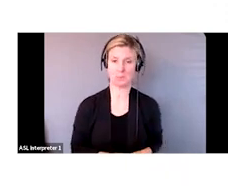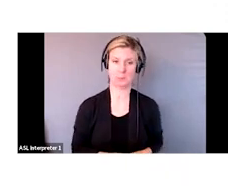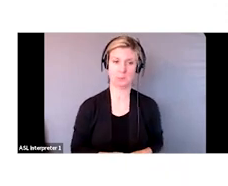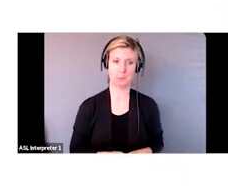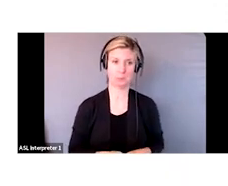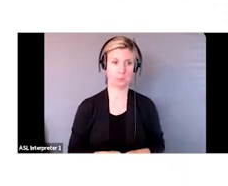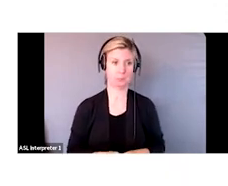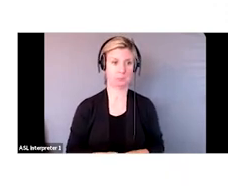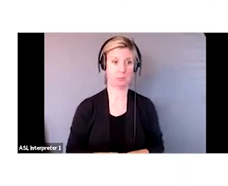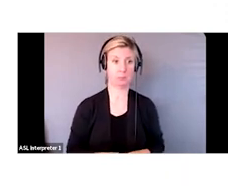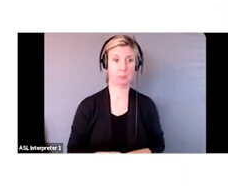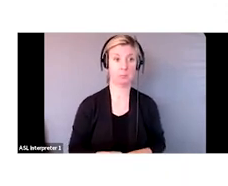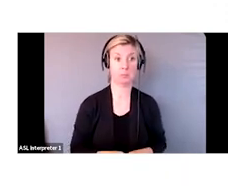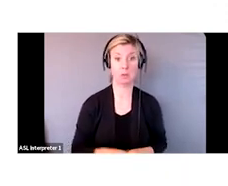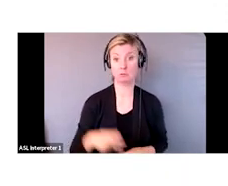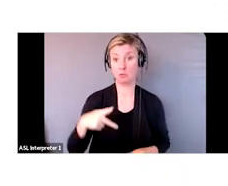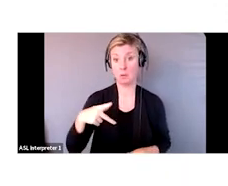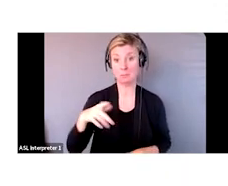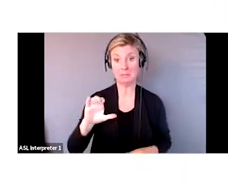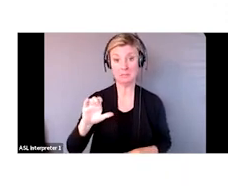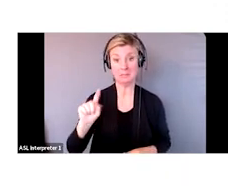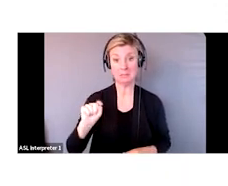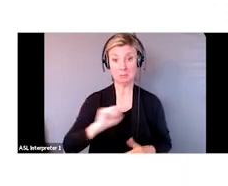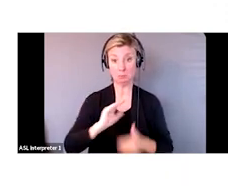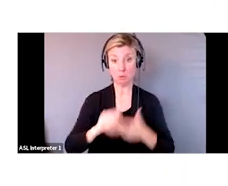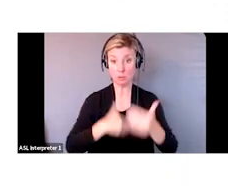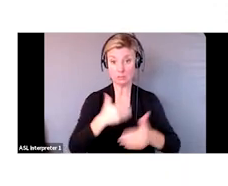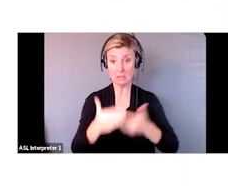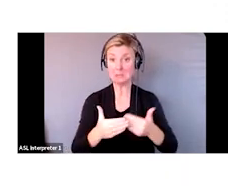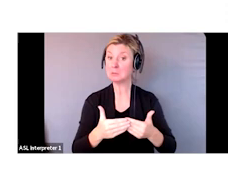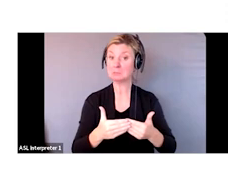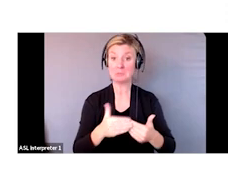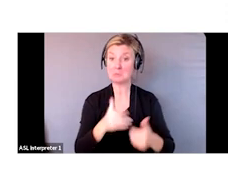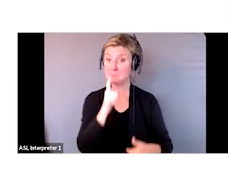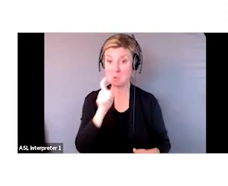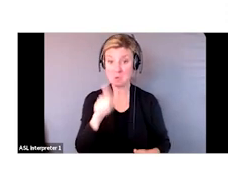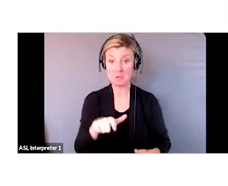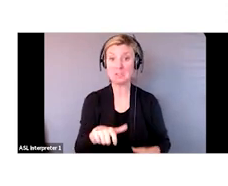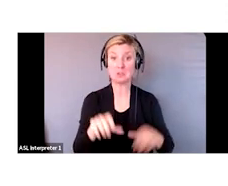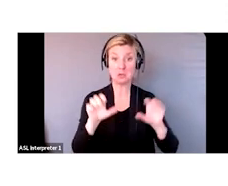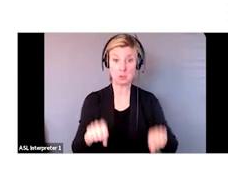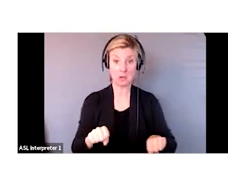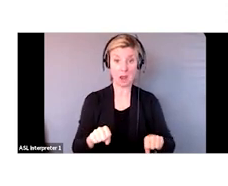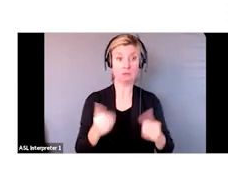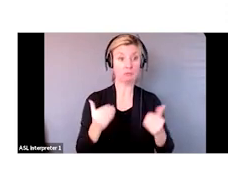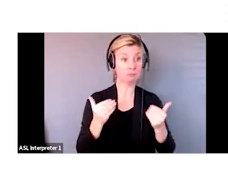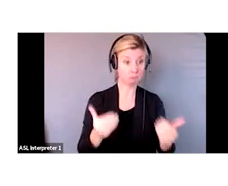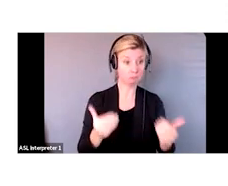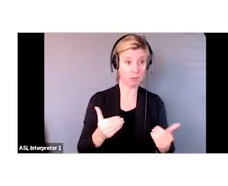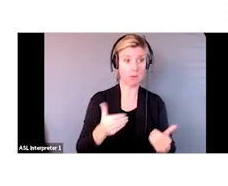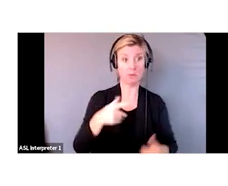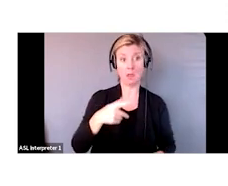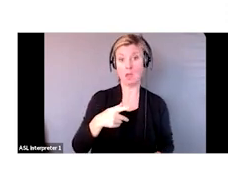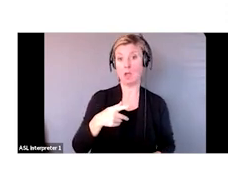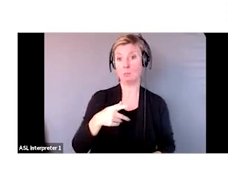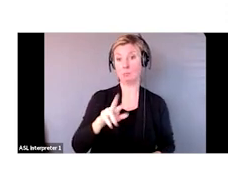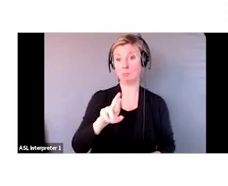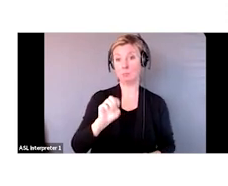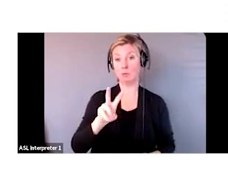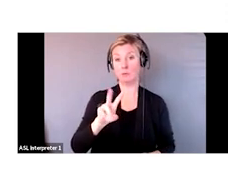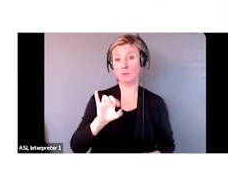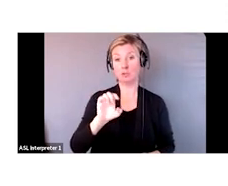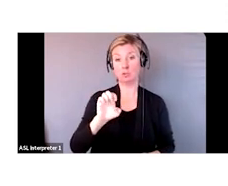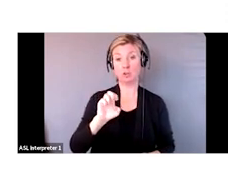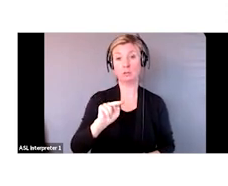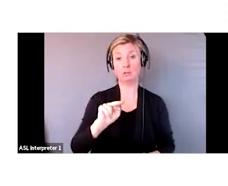doing a PCT process, you could simply go from a provisional application to filing directly in all the countries. You could even shorten